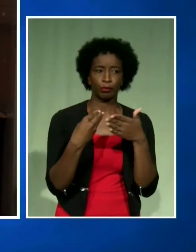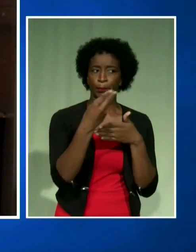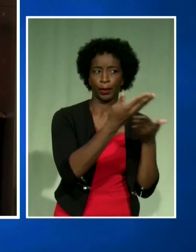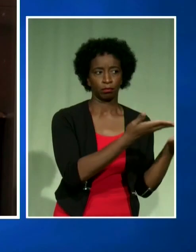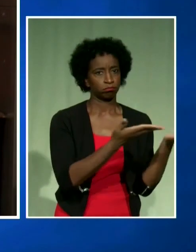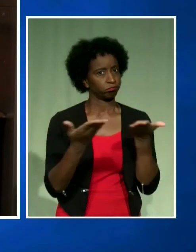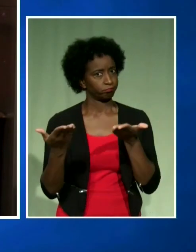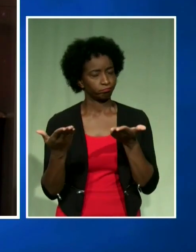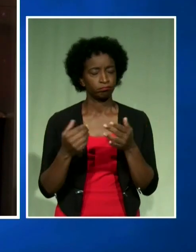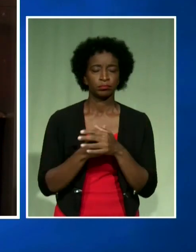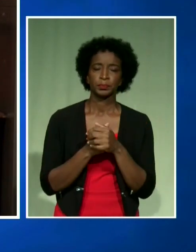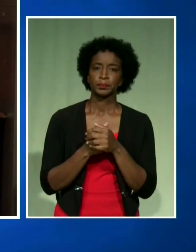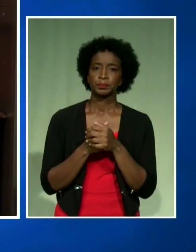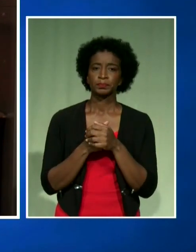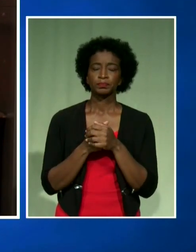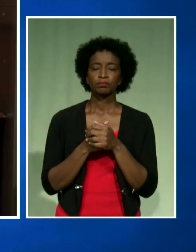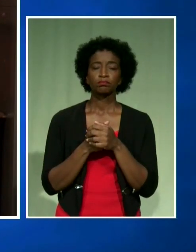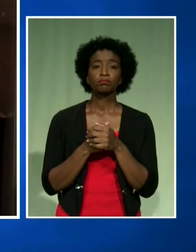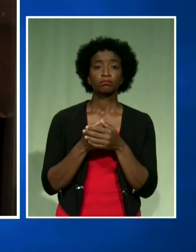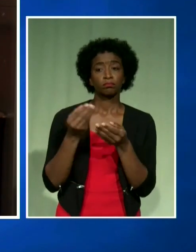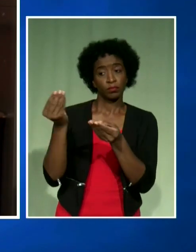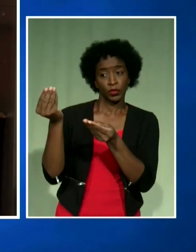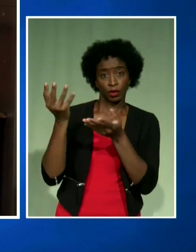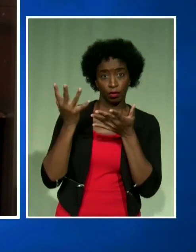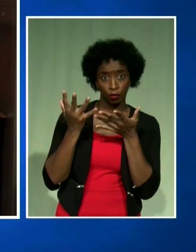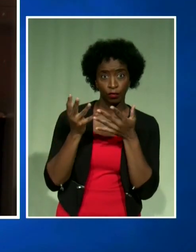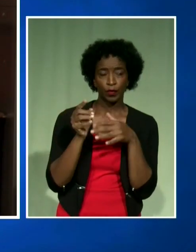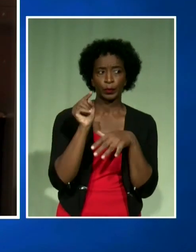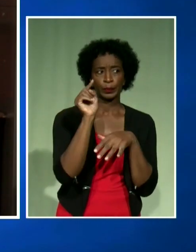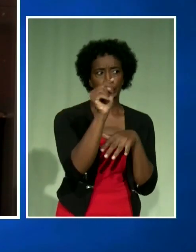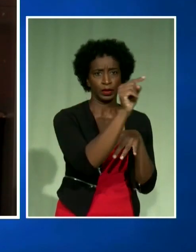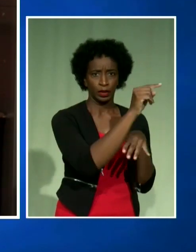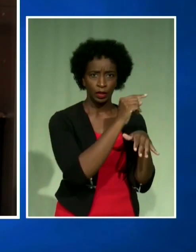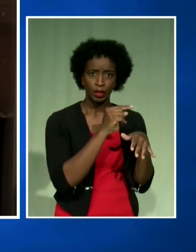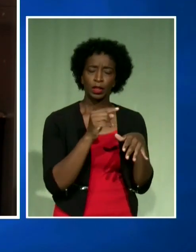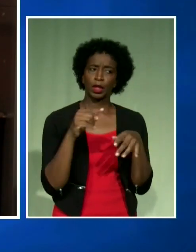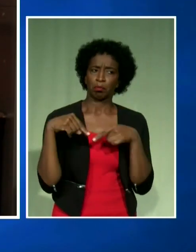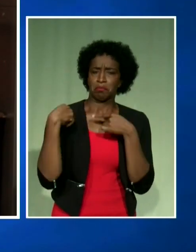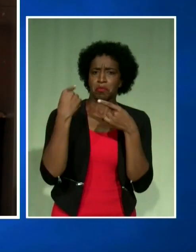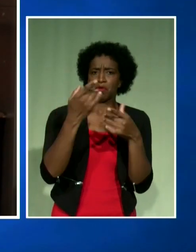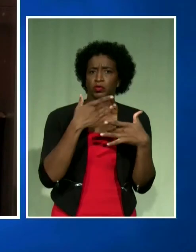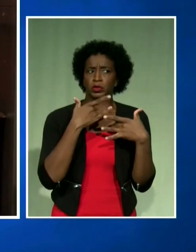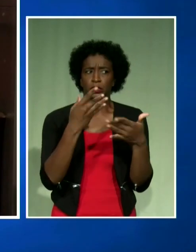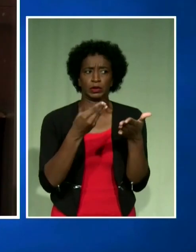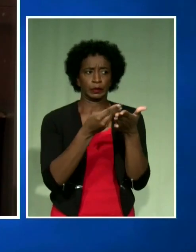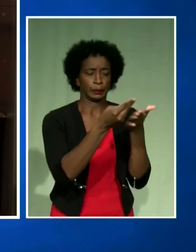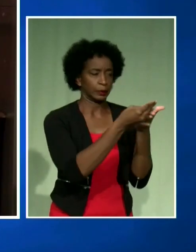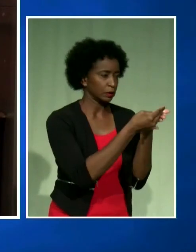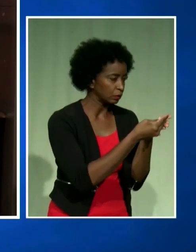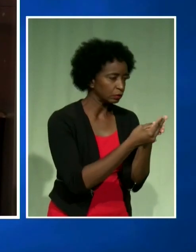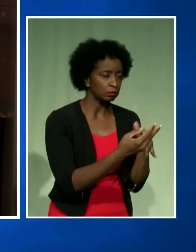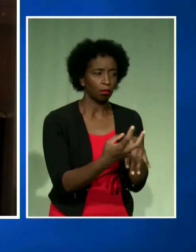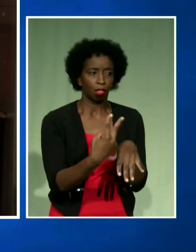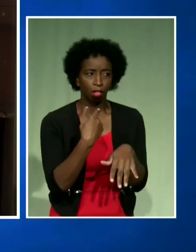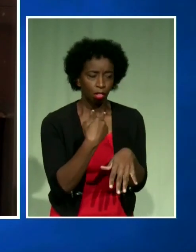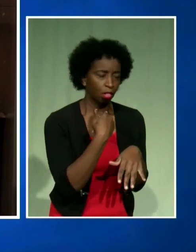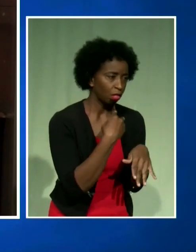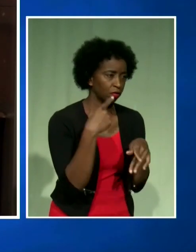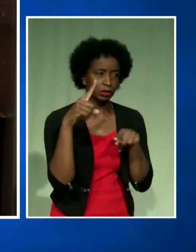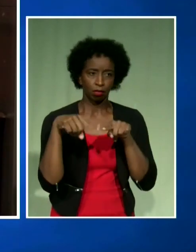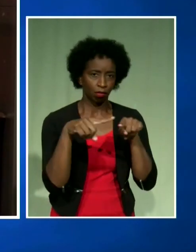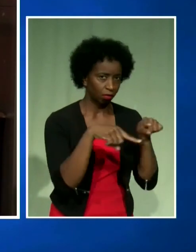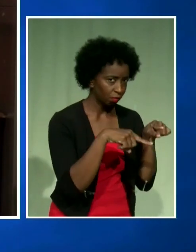that several factors in the international supply chain have contributed to the delay in uniform fabrics